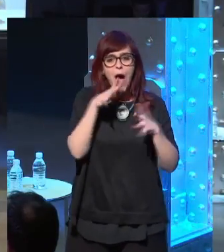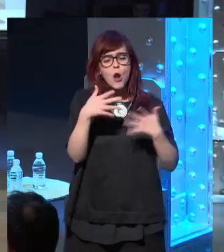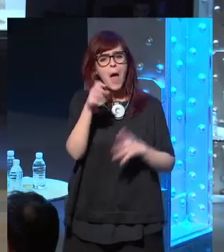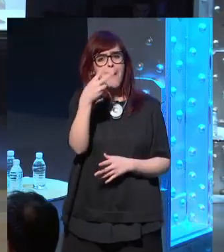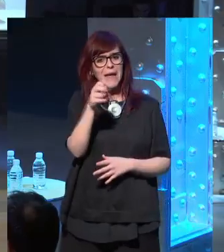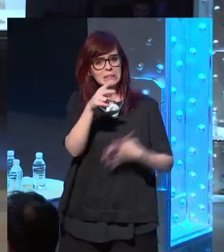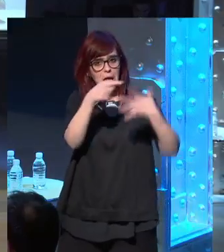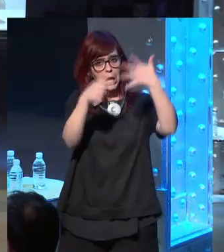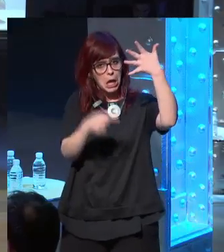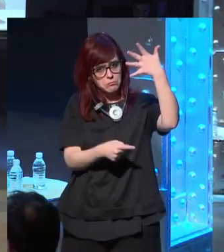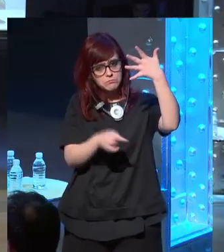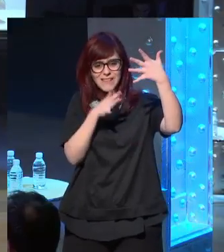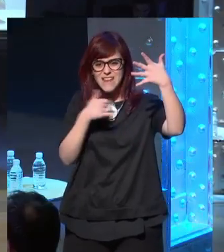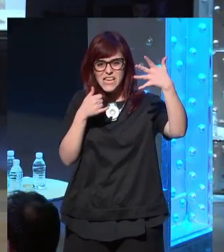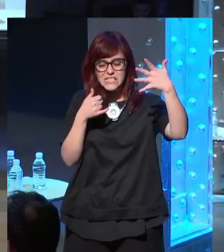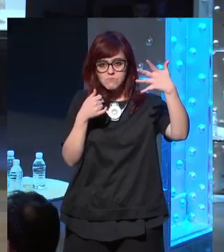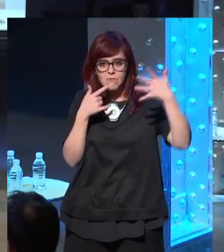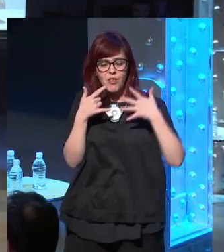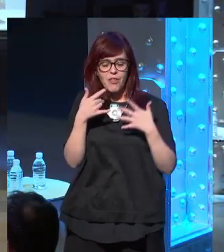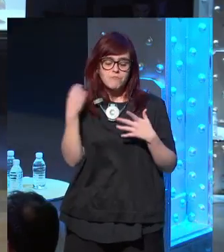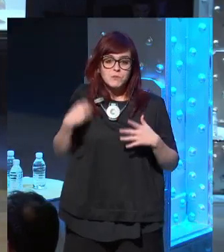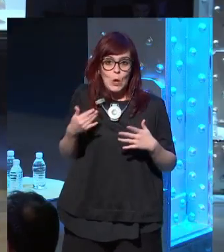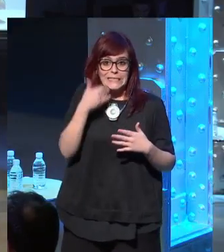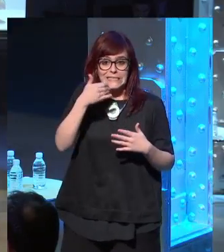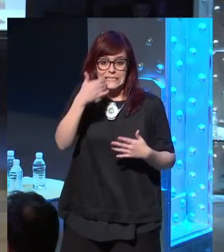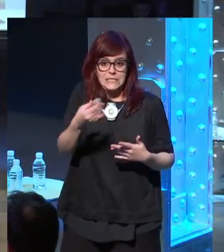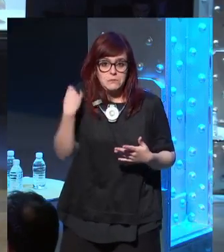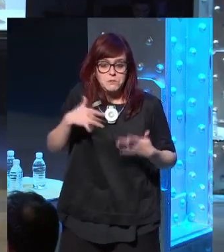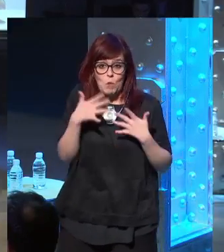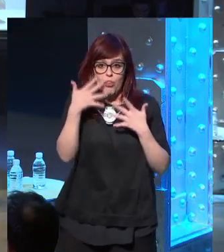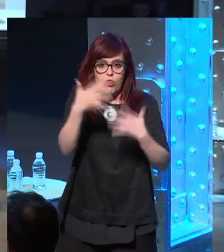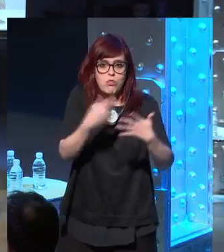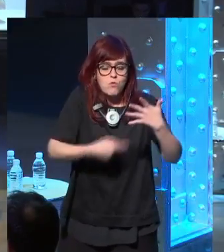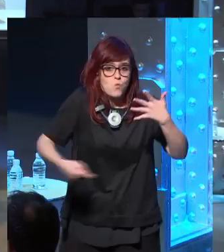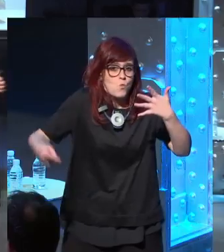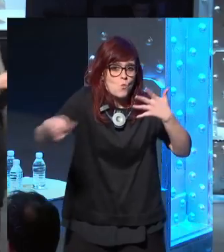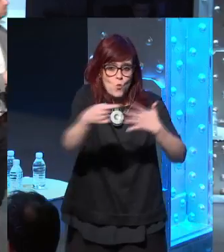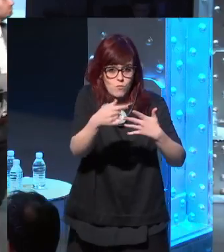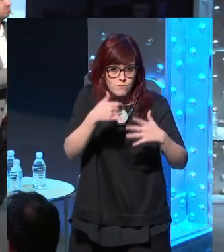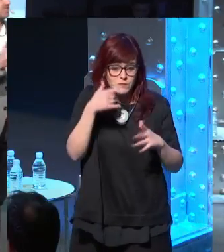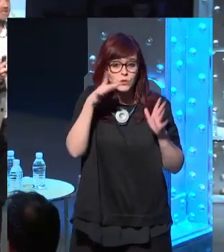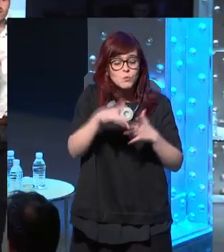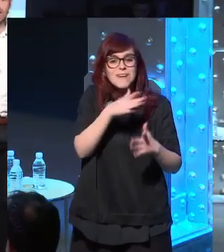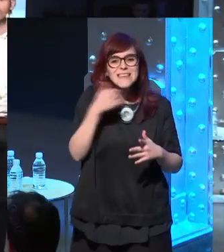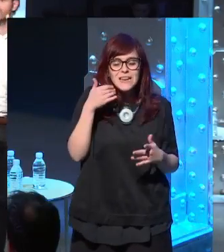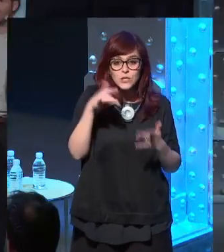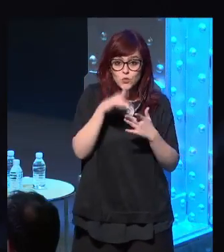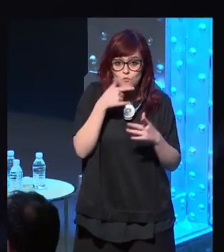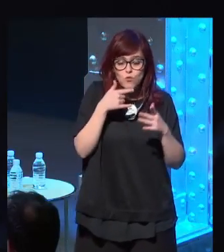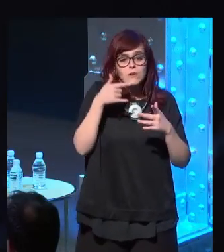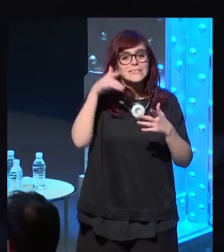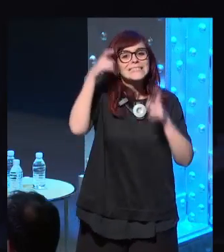I think there are several reasons why we see more and more governments interested in these well-being measures. One of the reasons are, let's